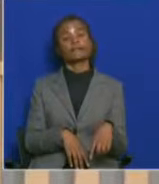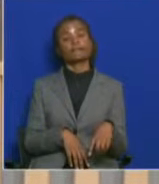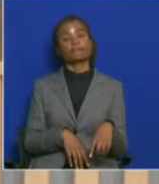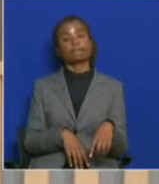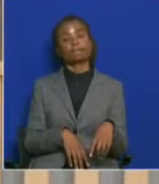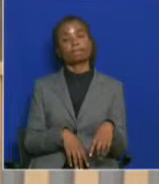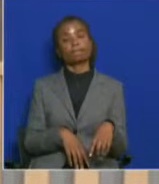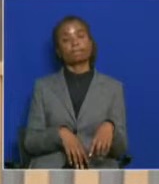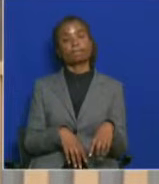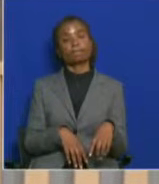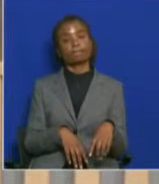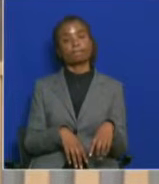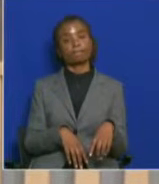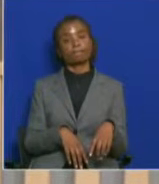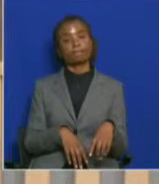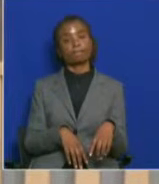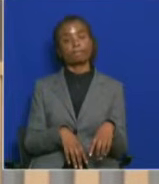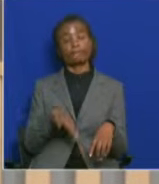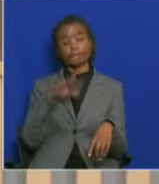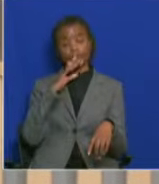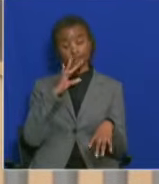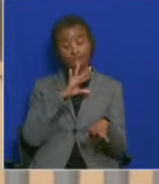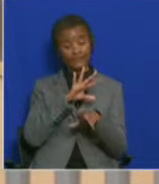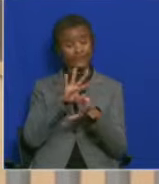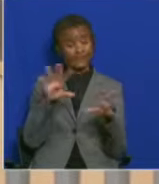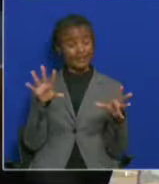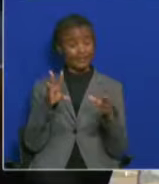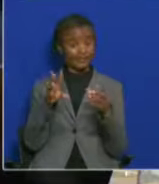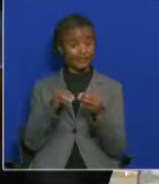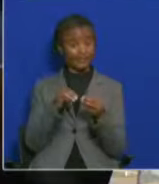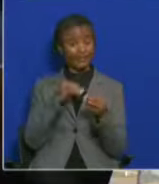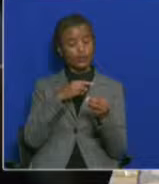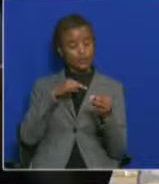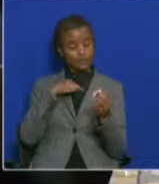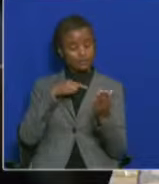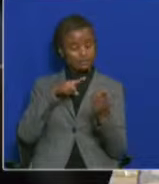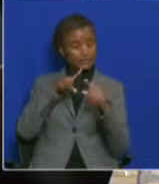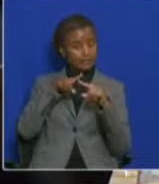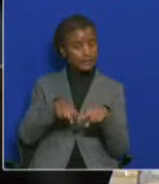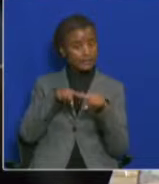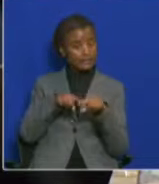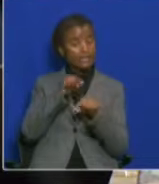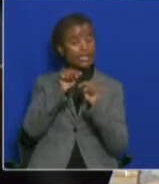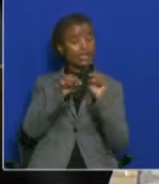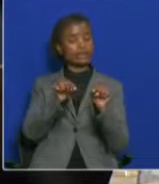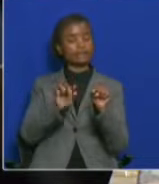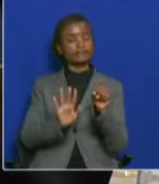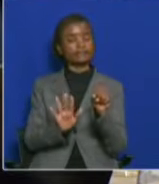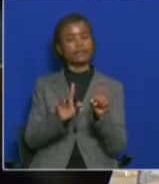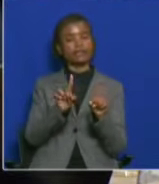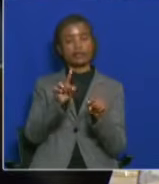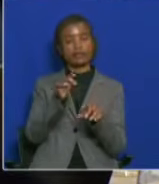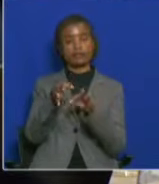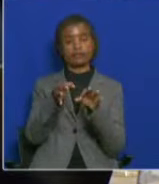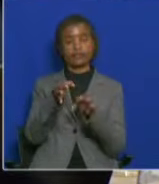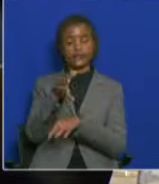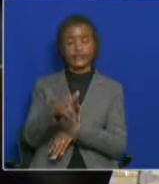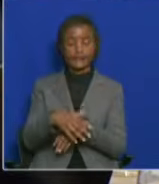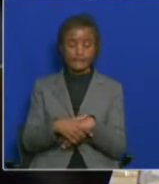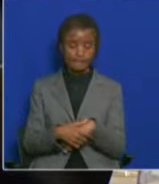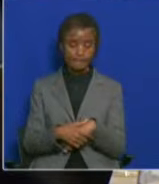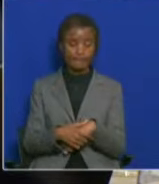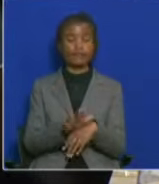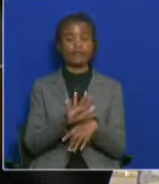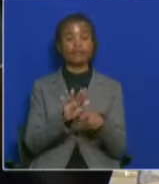this is not the entire basis upon which we make these allegations, and I'll explain why. But I'm going to go to the Connie Links